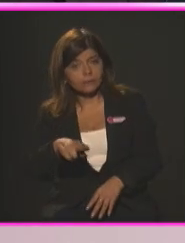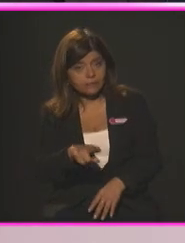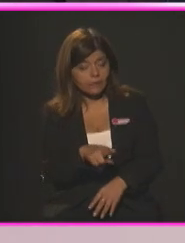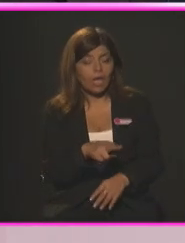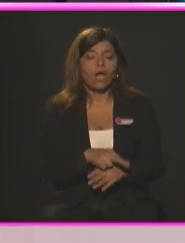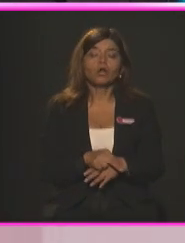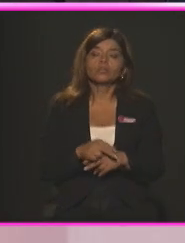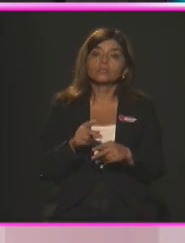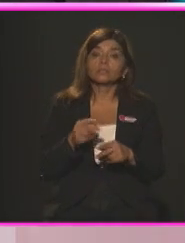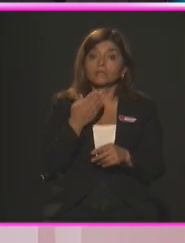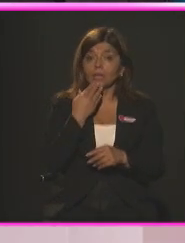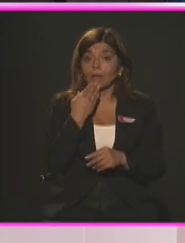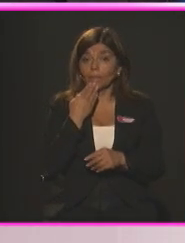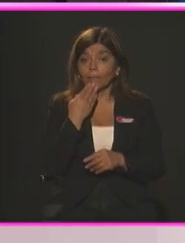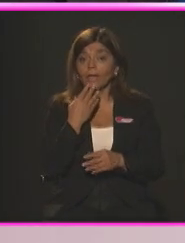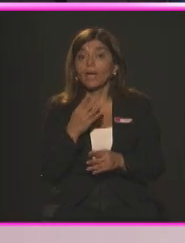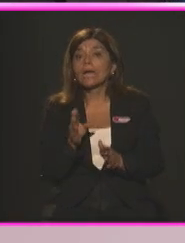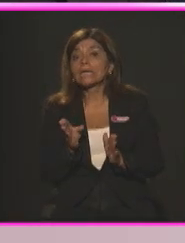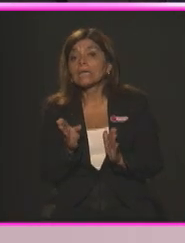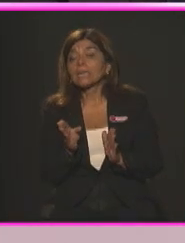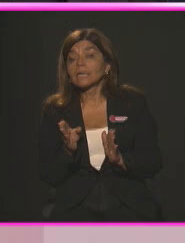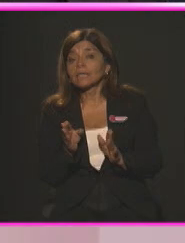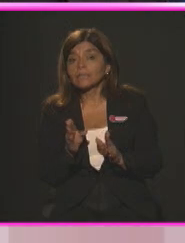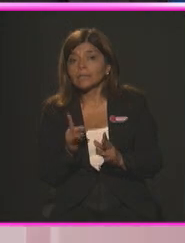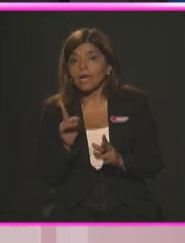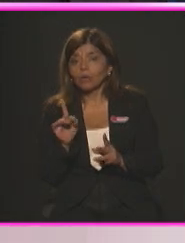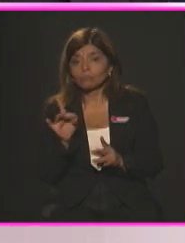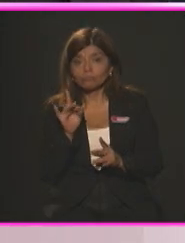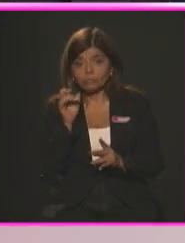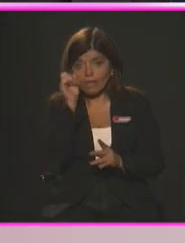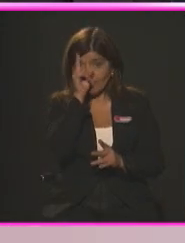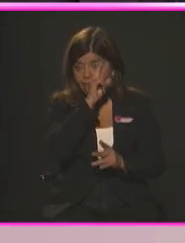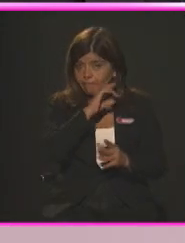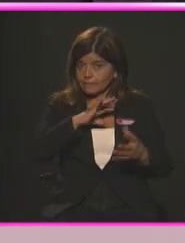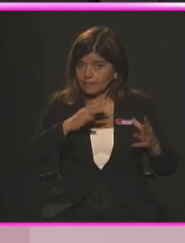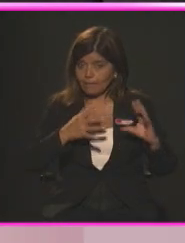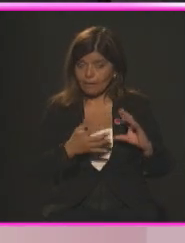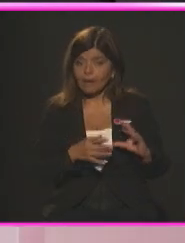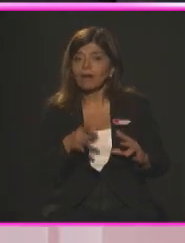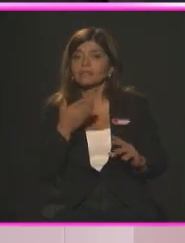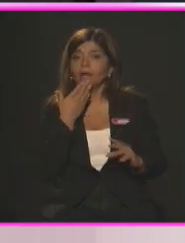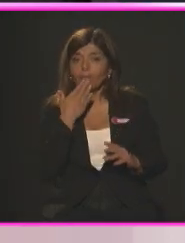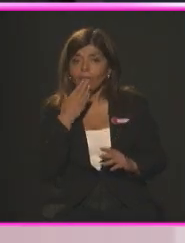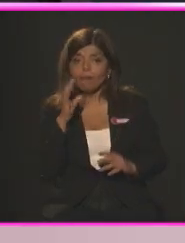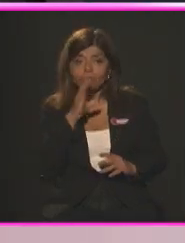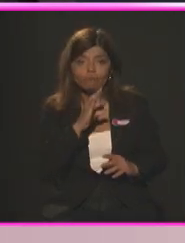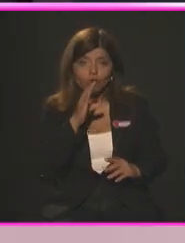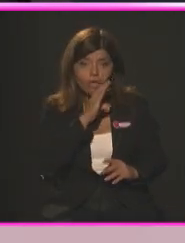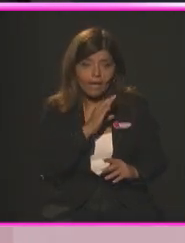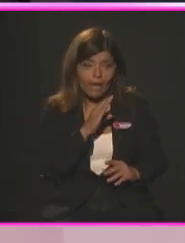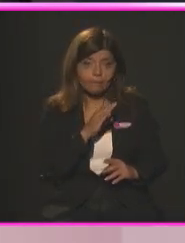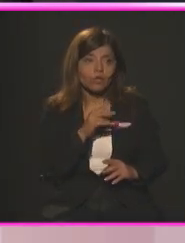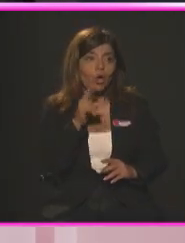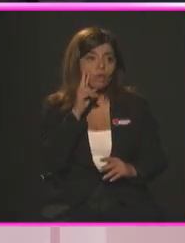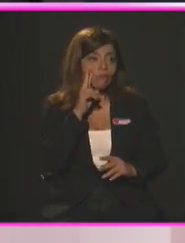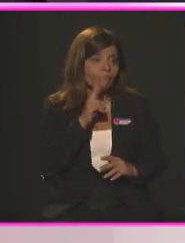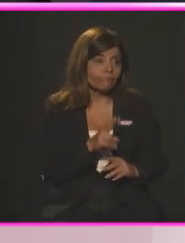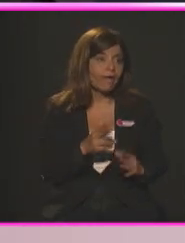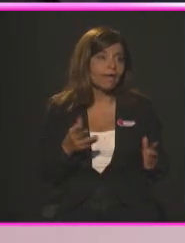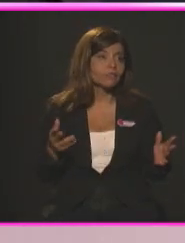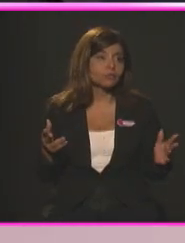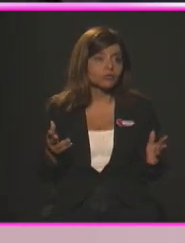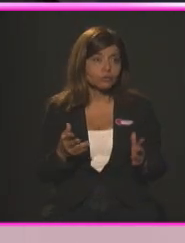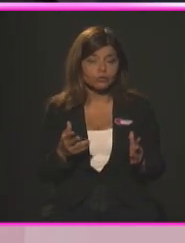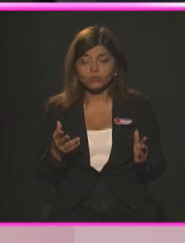know of on the entire planet, the Guerrero Negro microbial mat. And what you can see is that they cluster together beautifully. The same